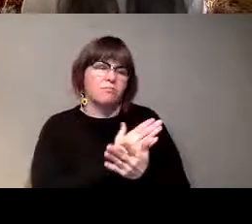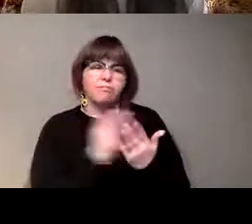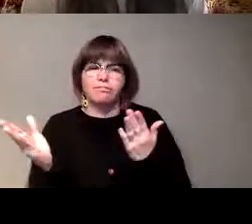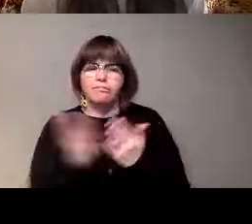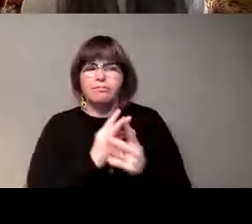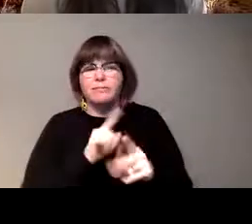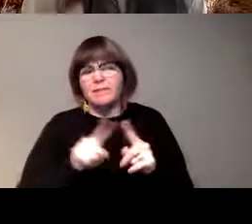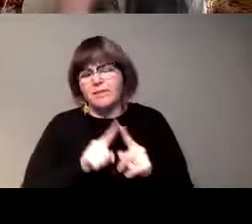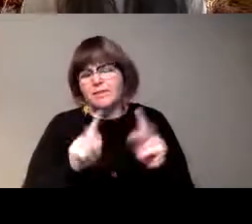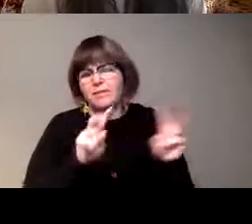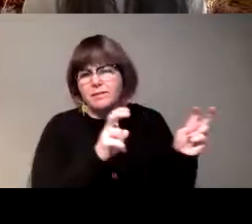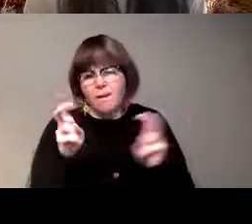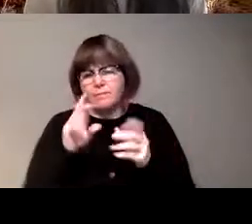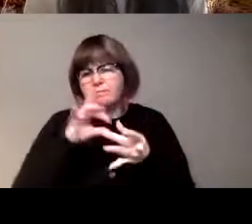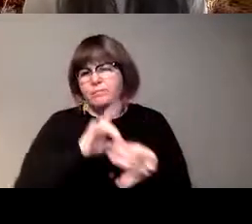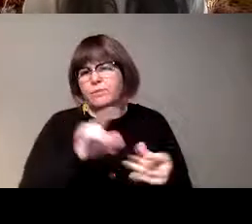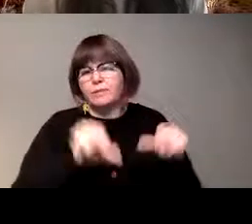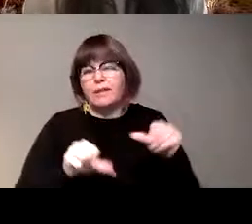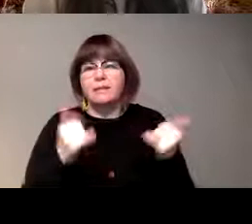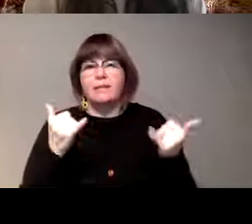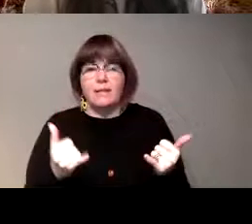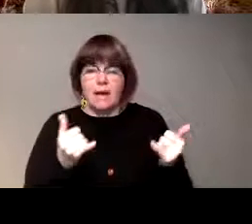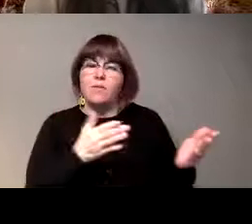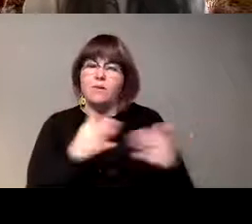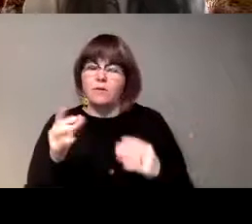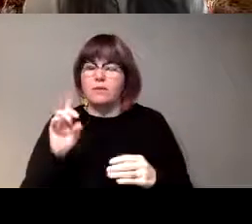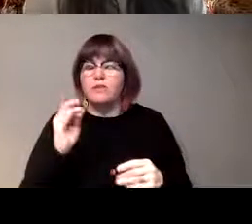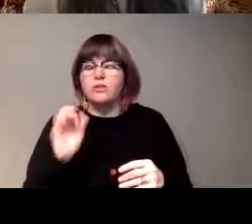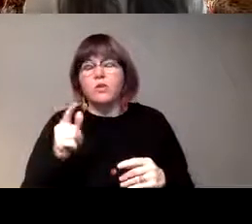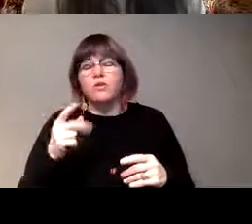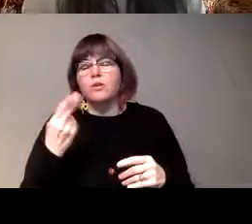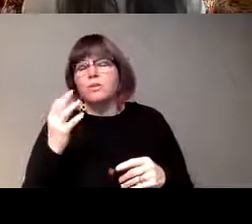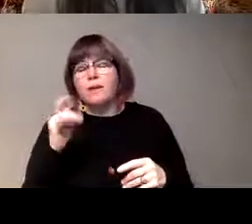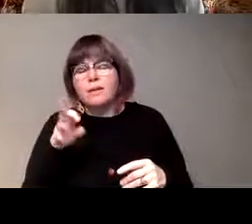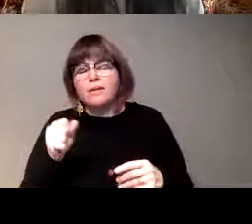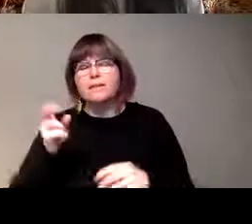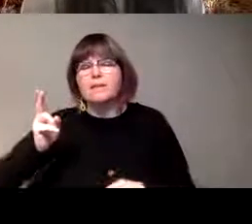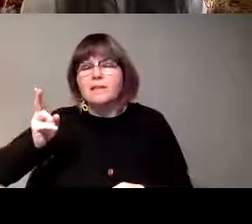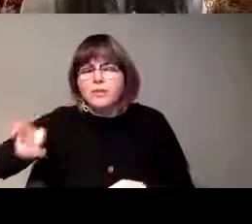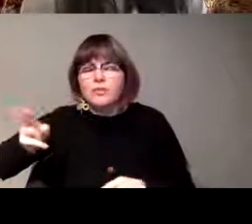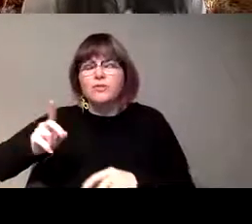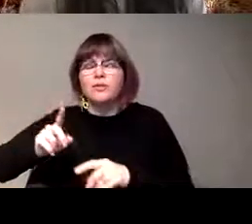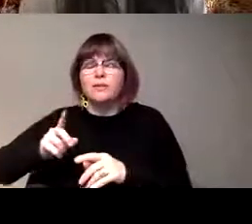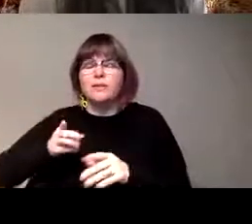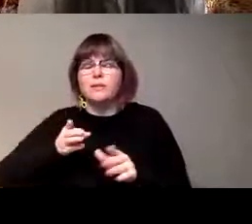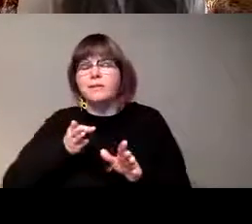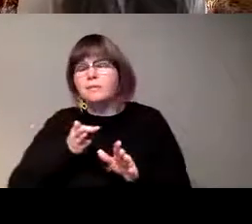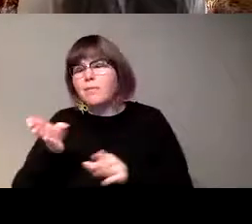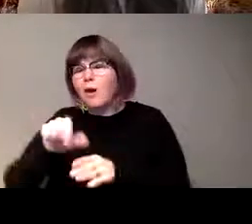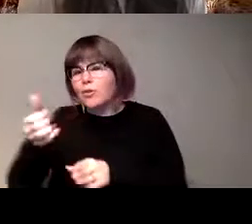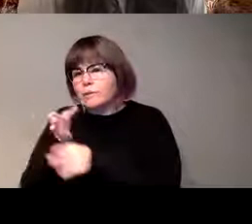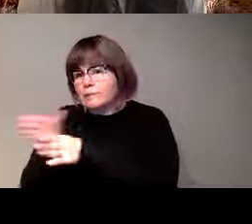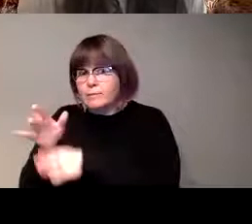and scientific topics. And now we've even gotten into digital humanities and history and projects along those disciplines as well.